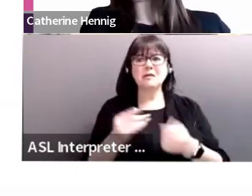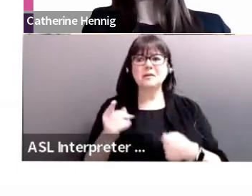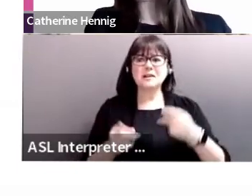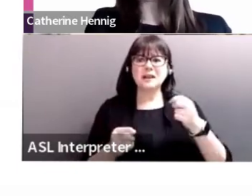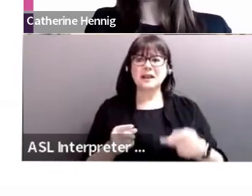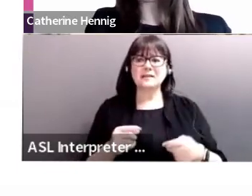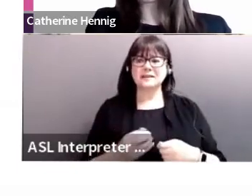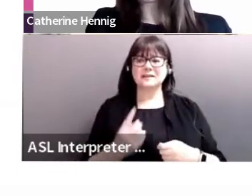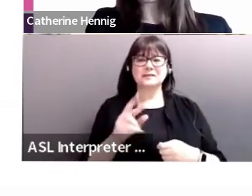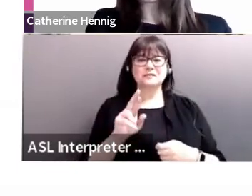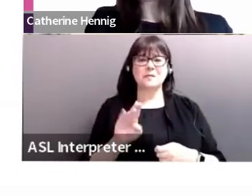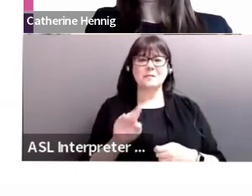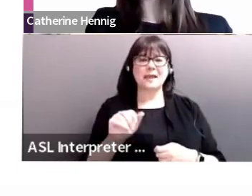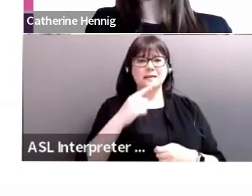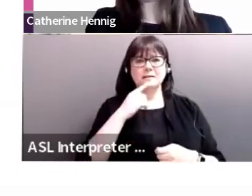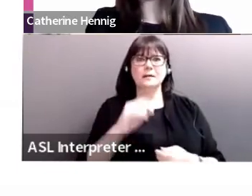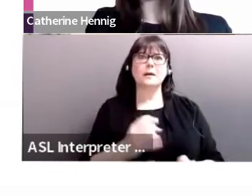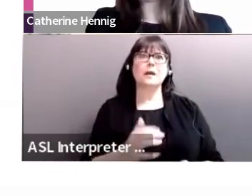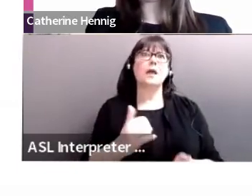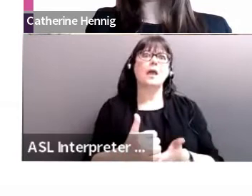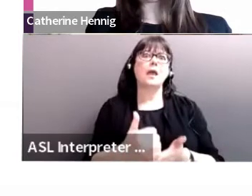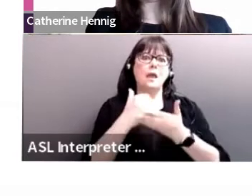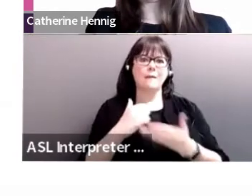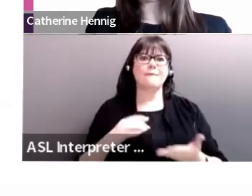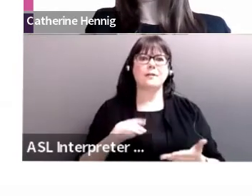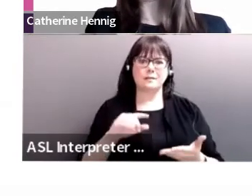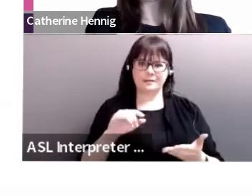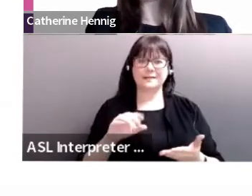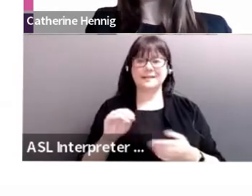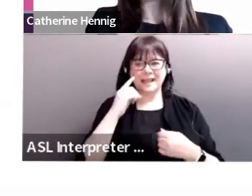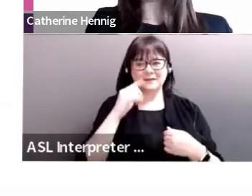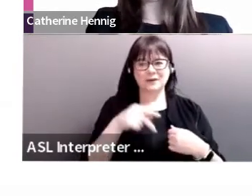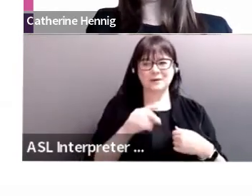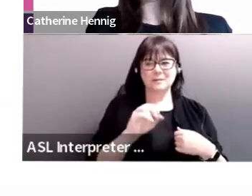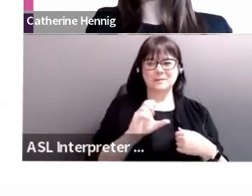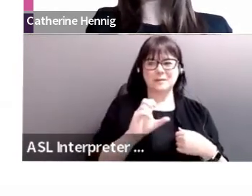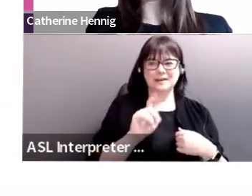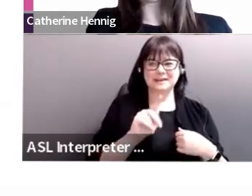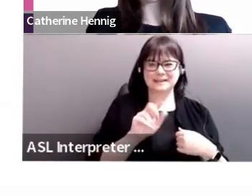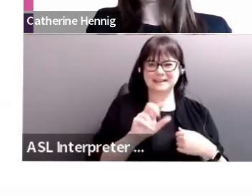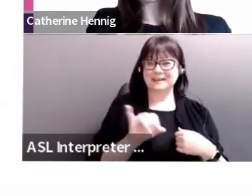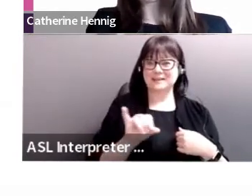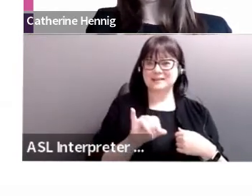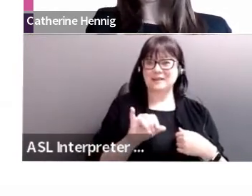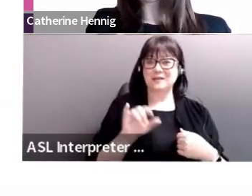says it's been so helpful. It's been very helpful to pocket it as well, Rebecca, and all of our users as